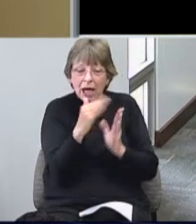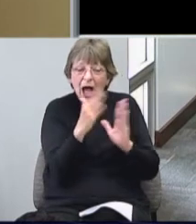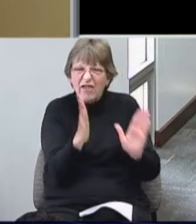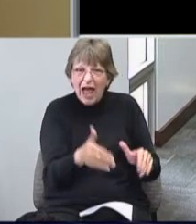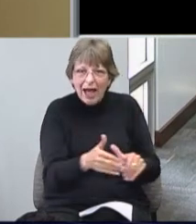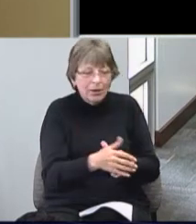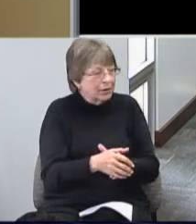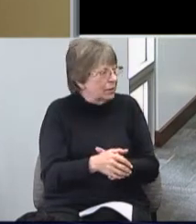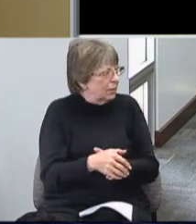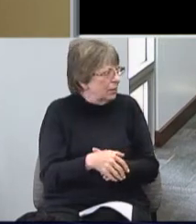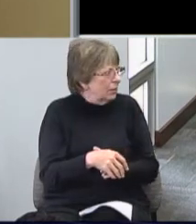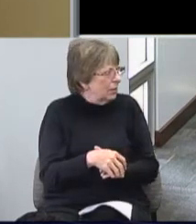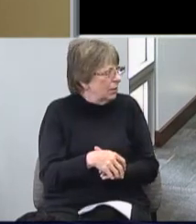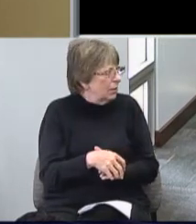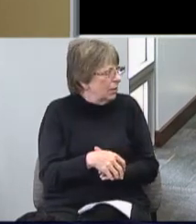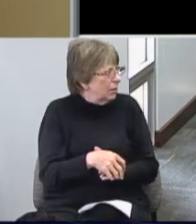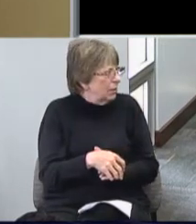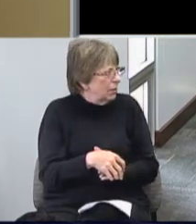house.